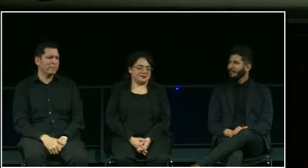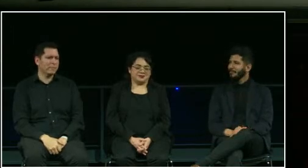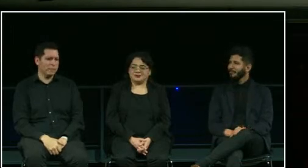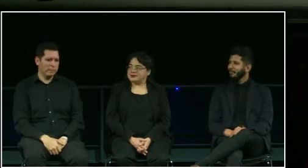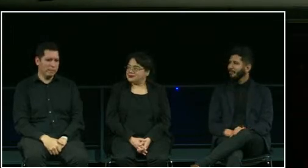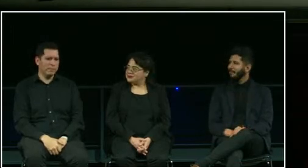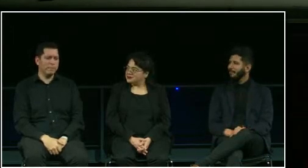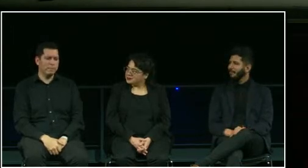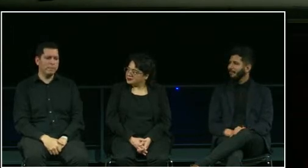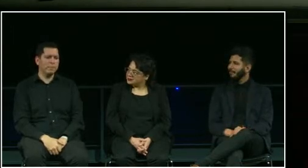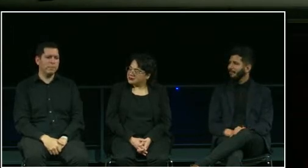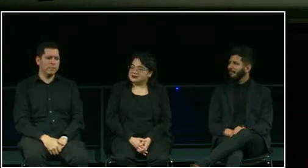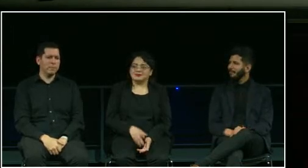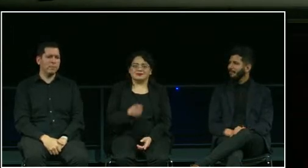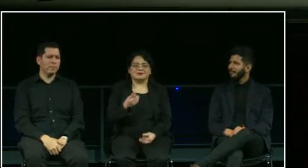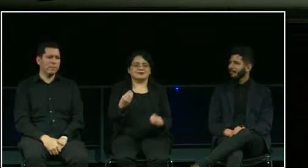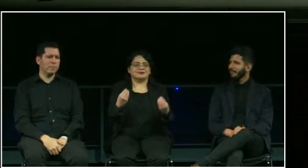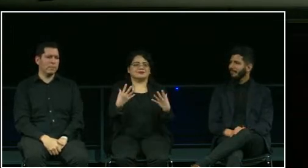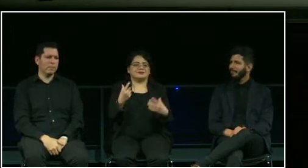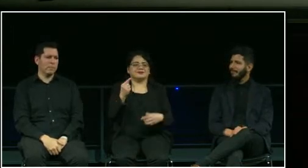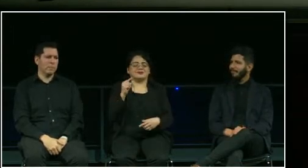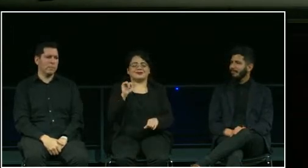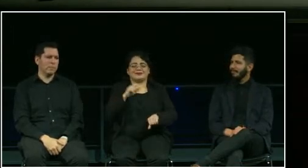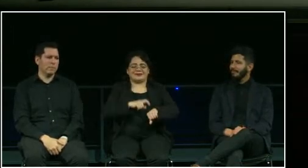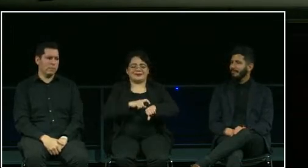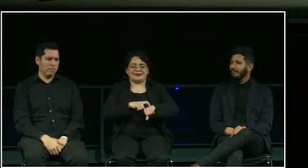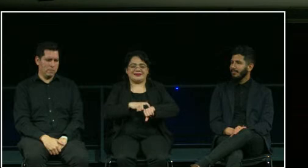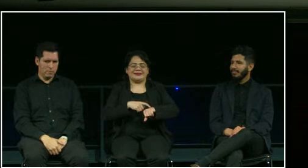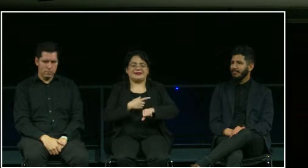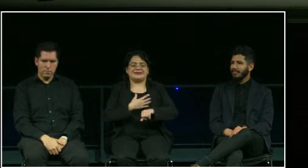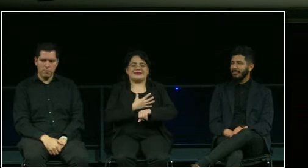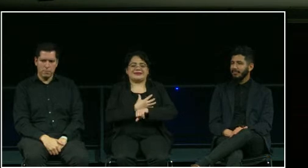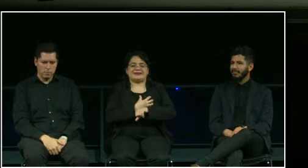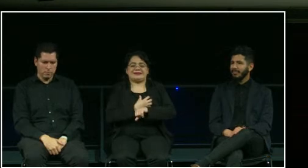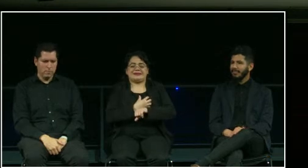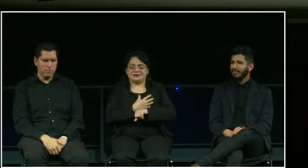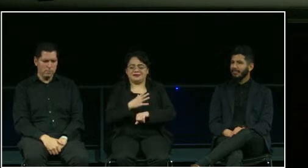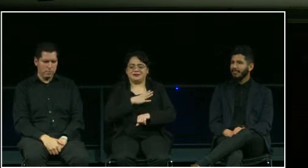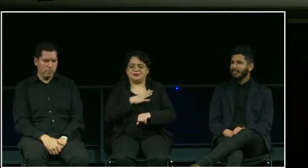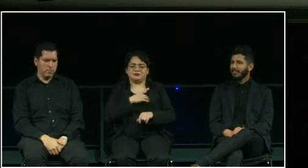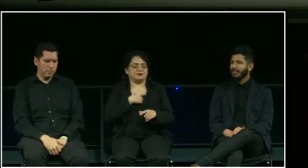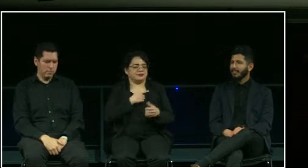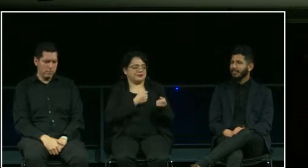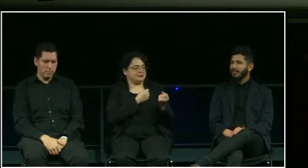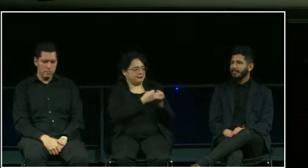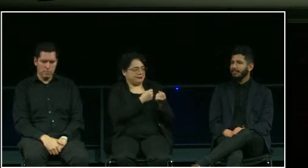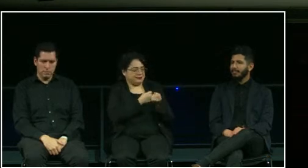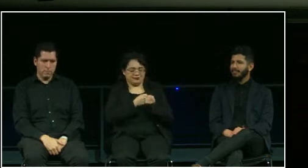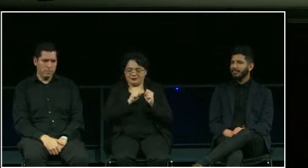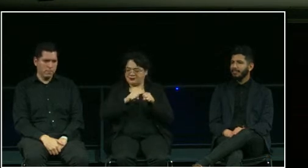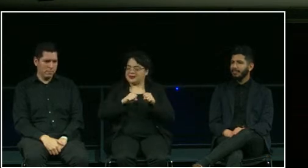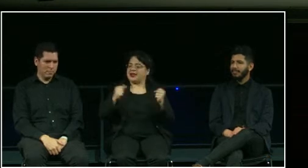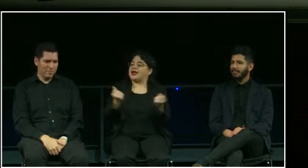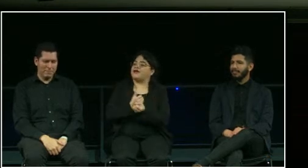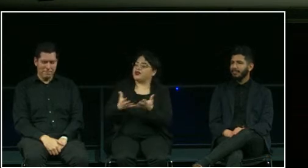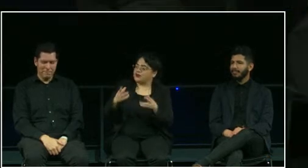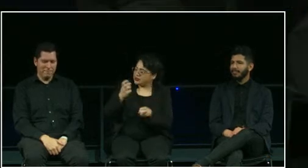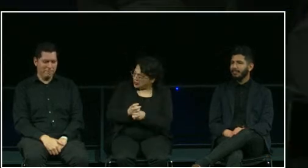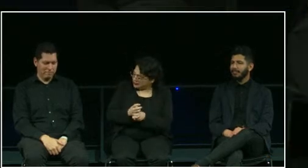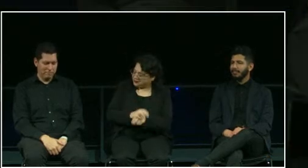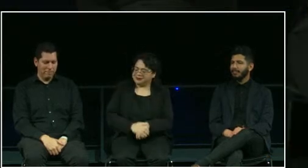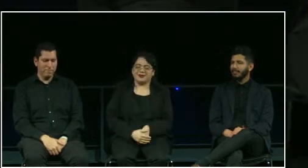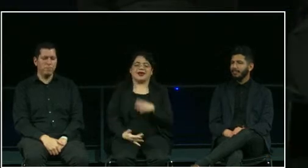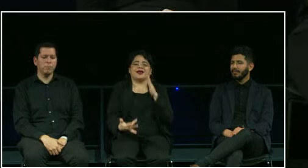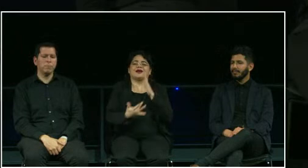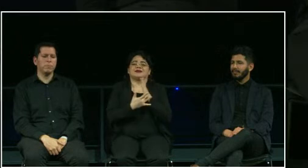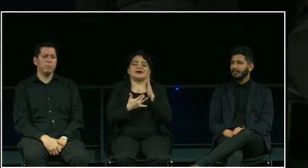I know we're green light limited on time, so I will just sort of echo, everything was hard, everything was